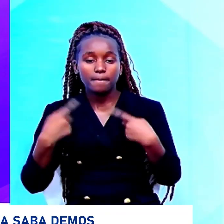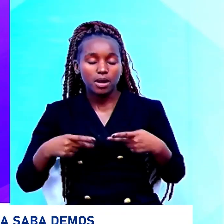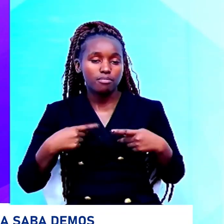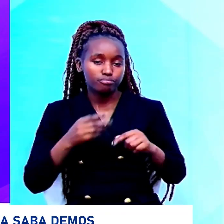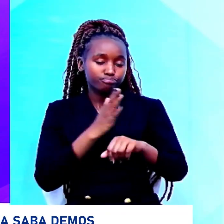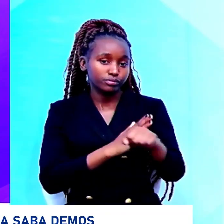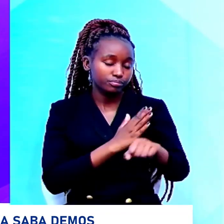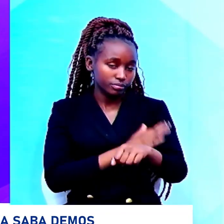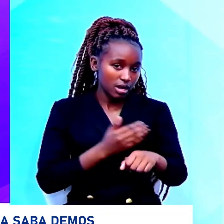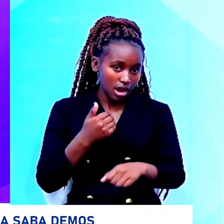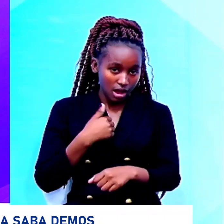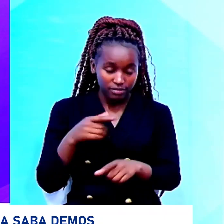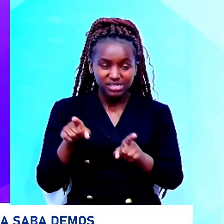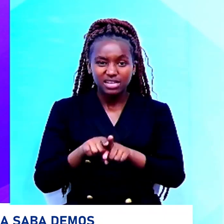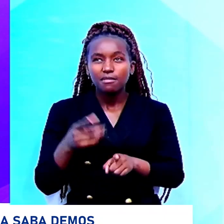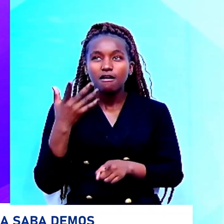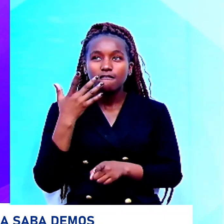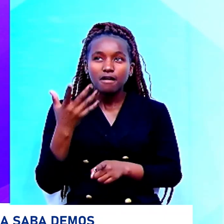injured as